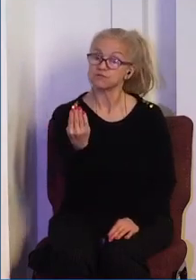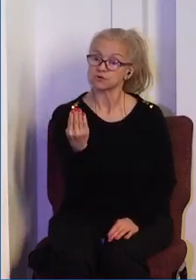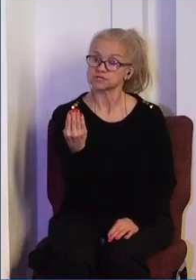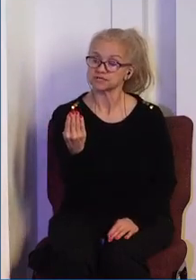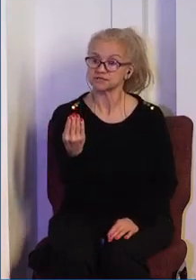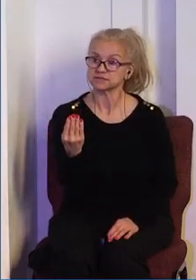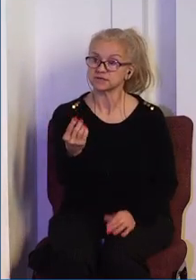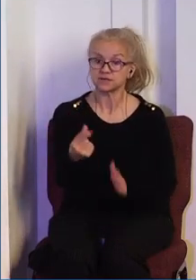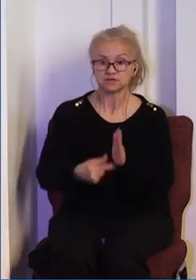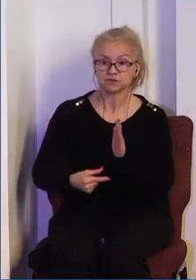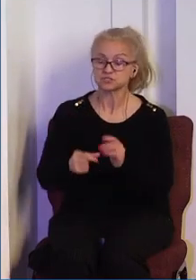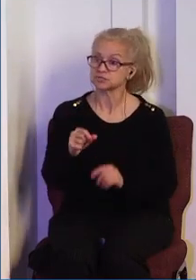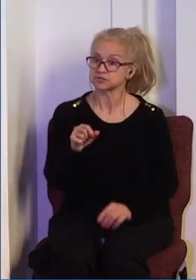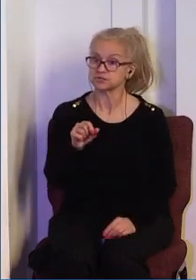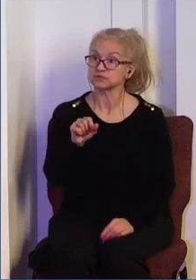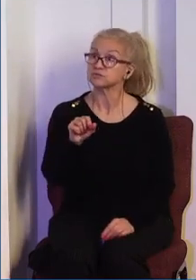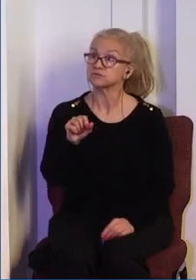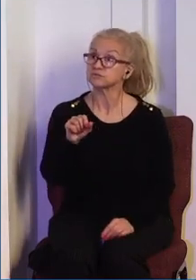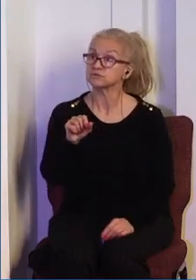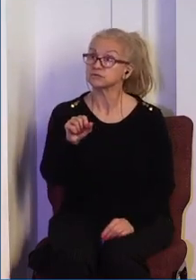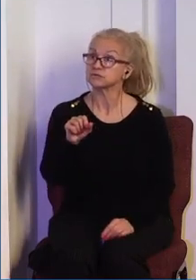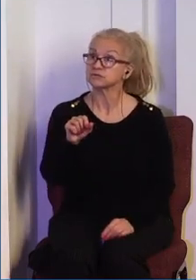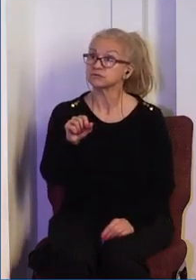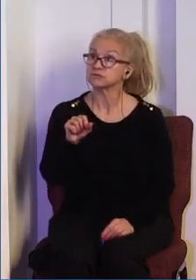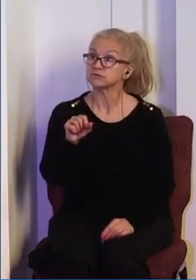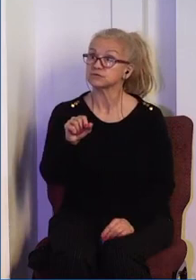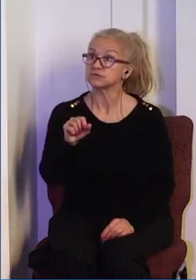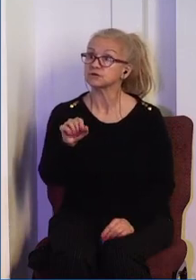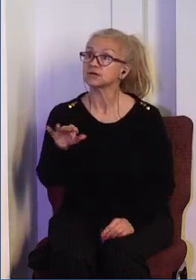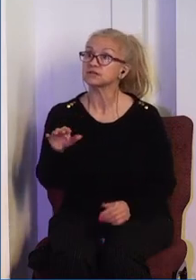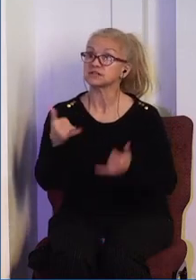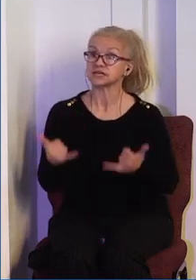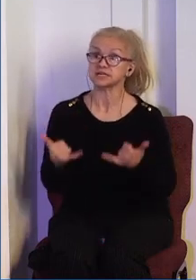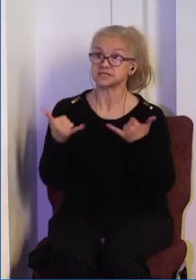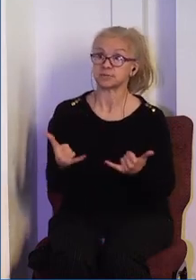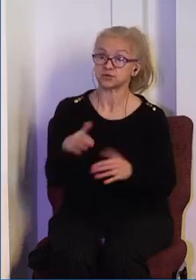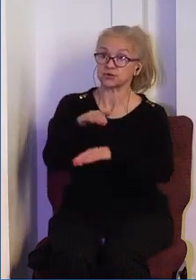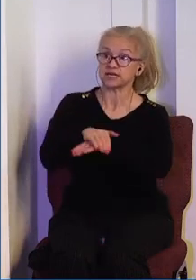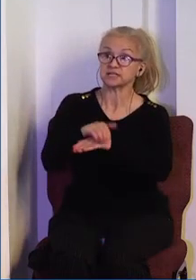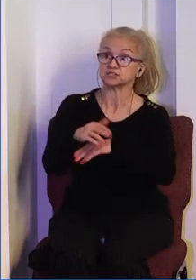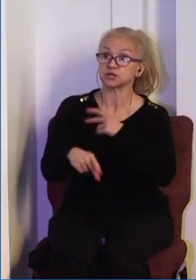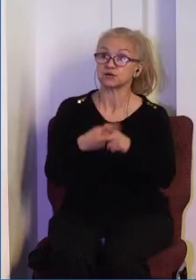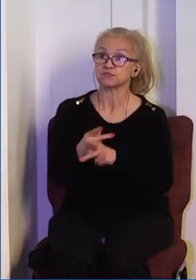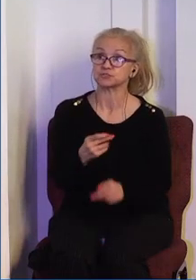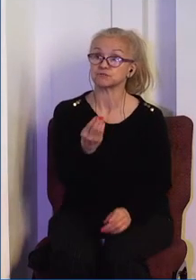and verses 18 through 19, the Contemporary English Version.